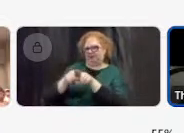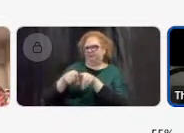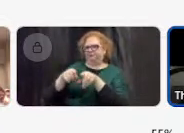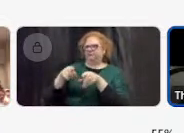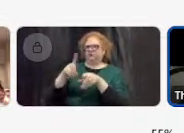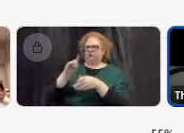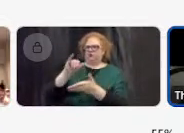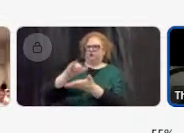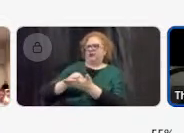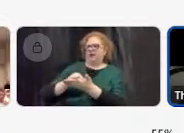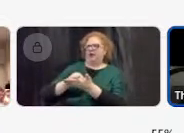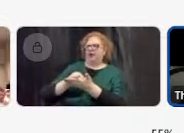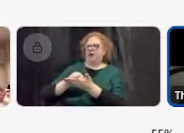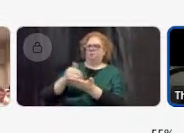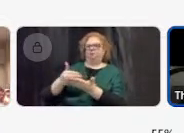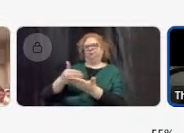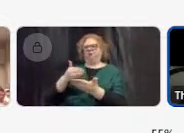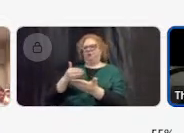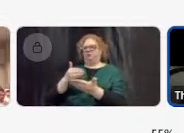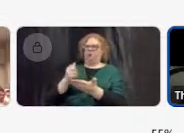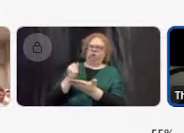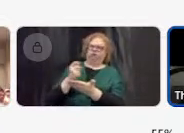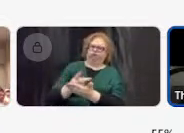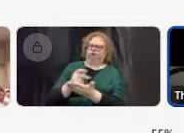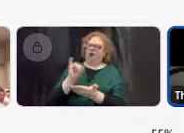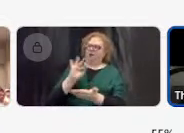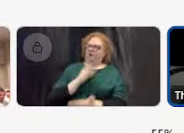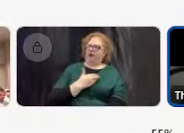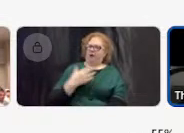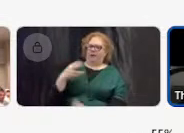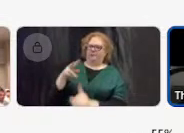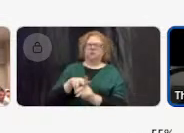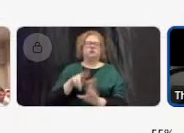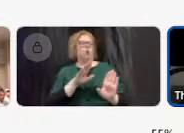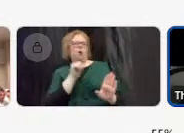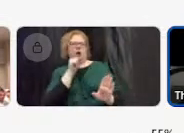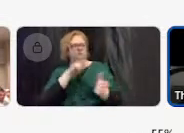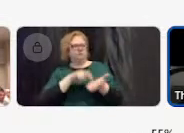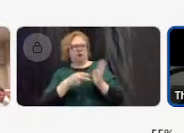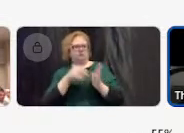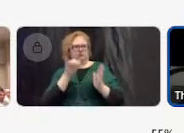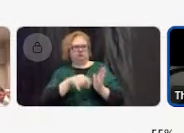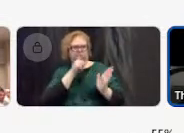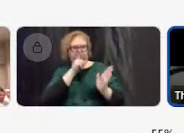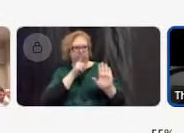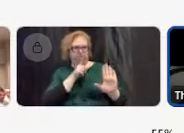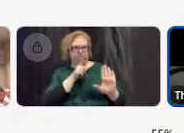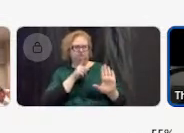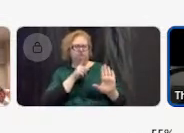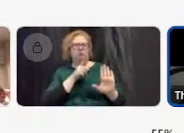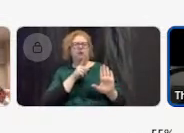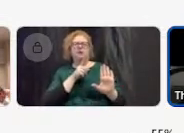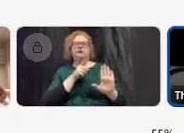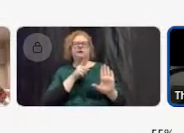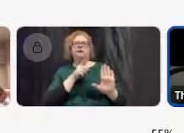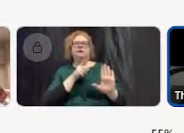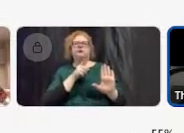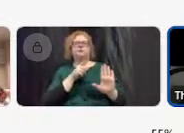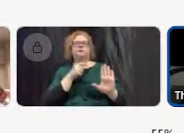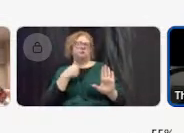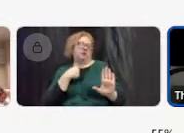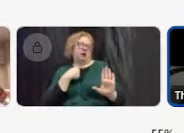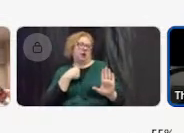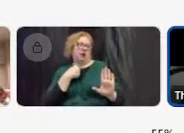afterwards. I'm not saying that. And in fact, I would think that to me, I would want to change